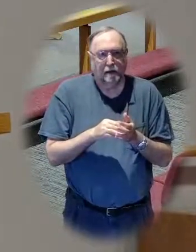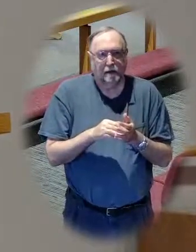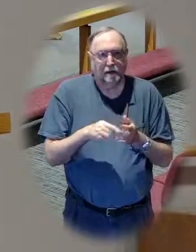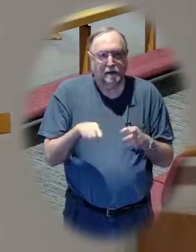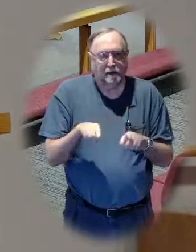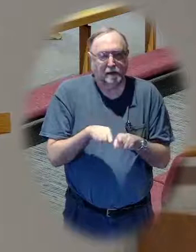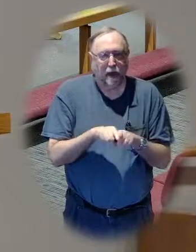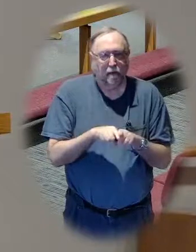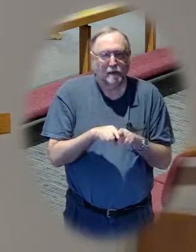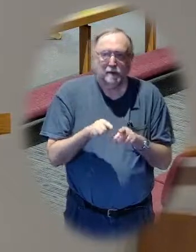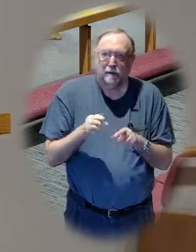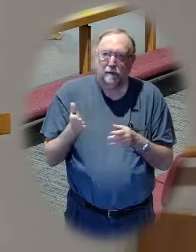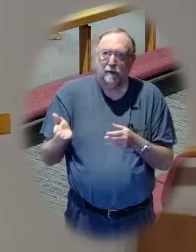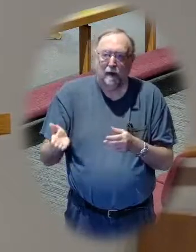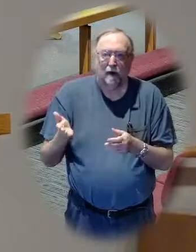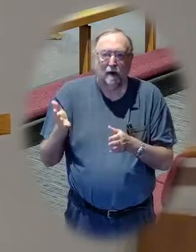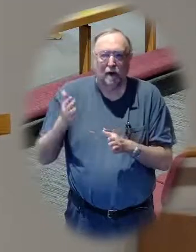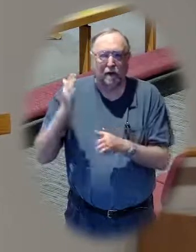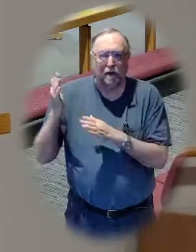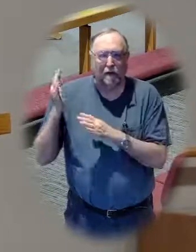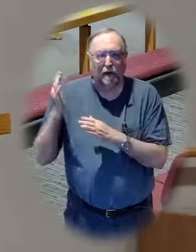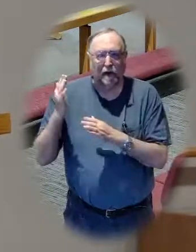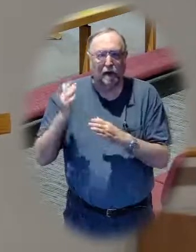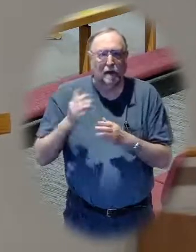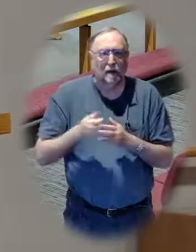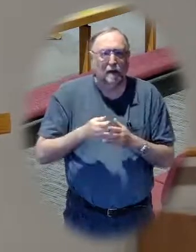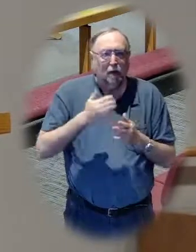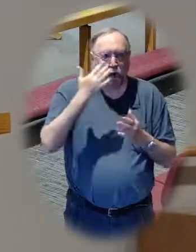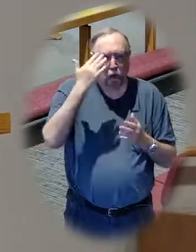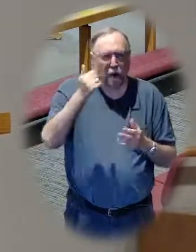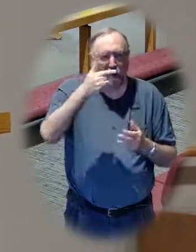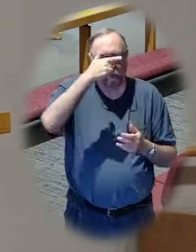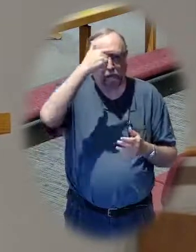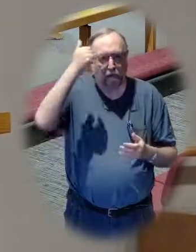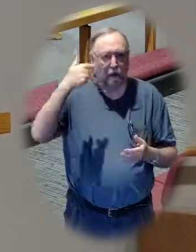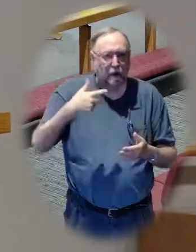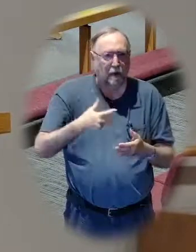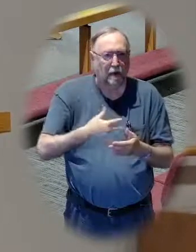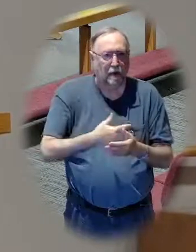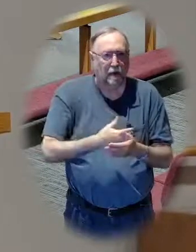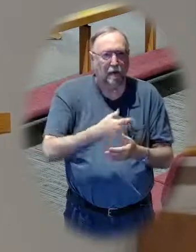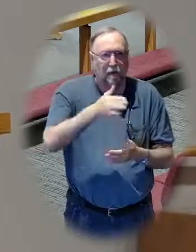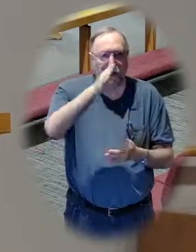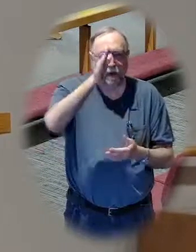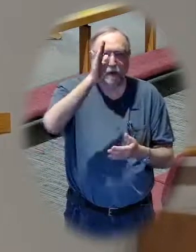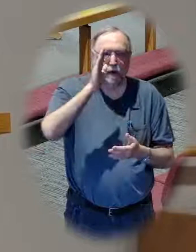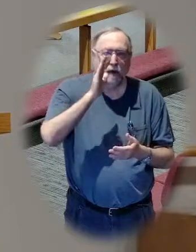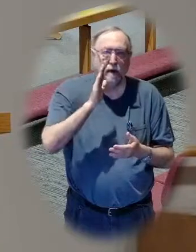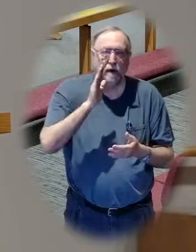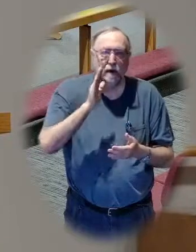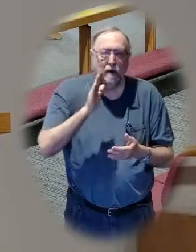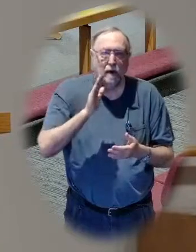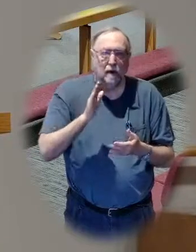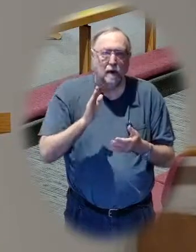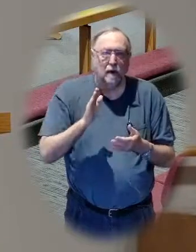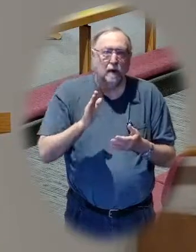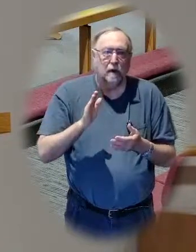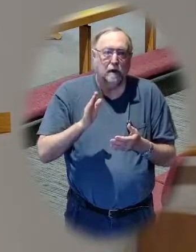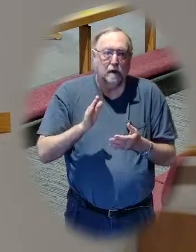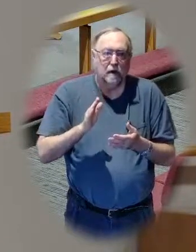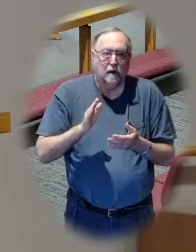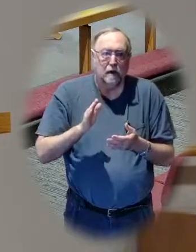Why? Because the Lamb of God that was coming was